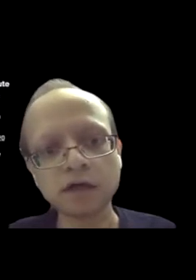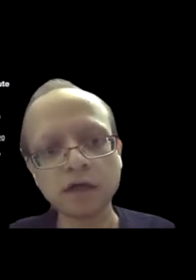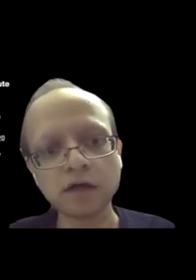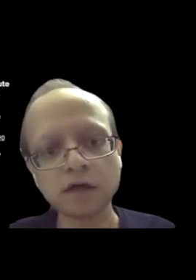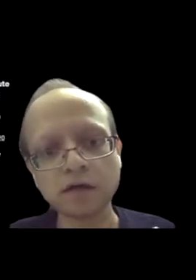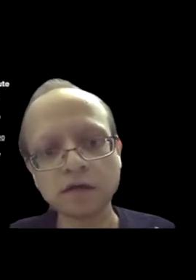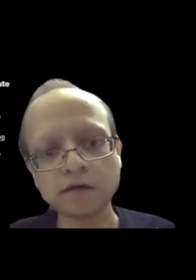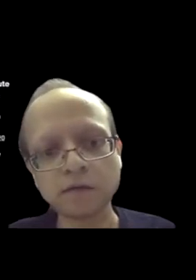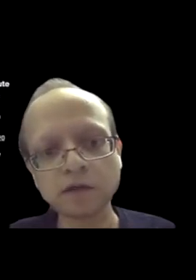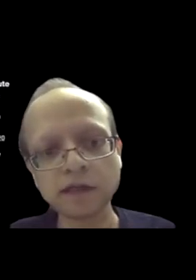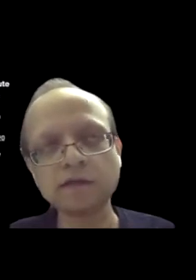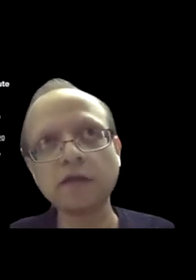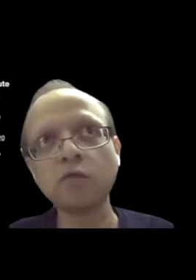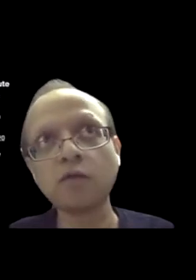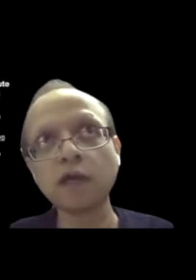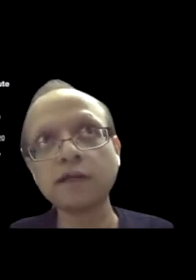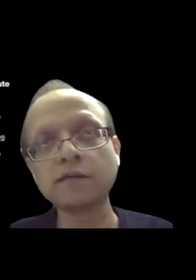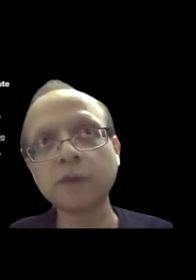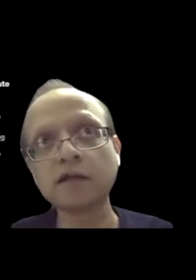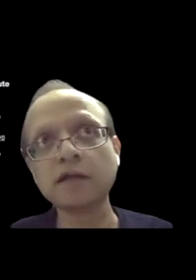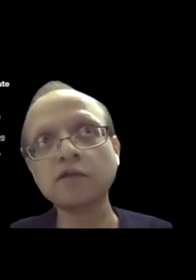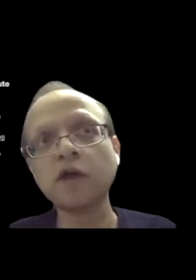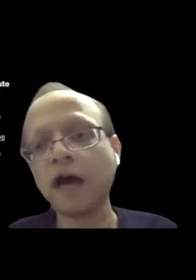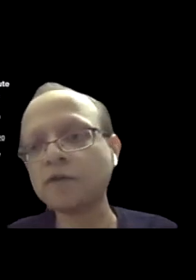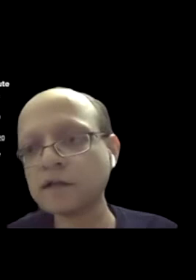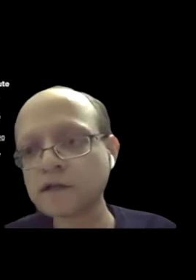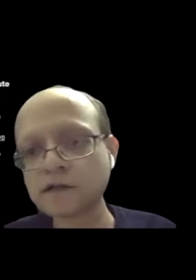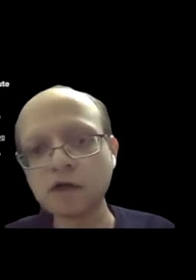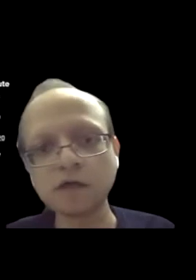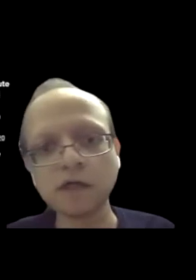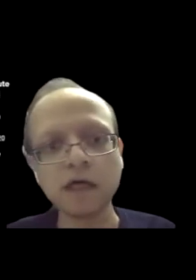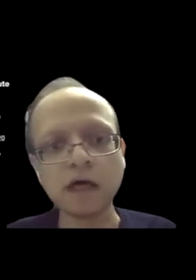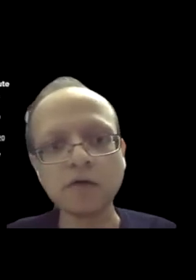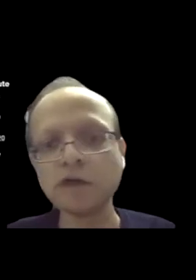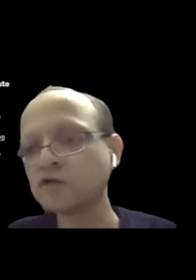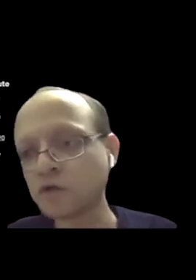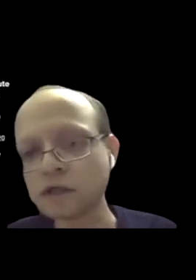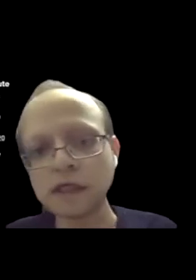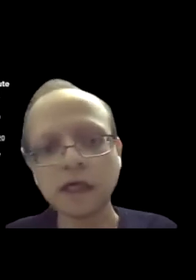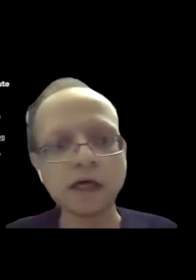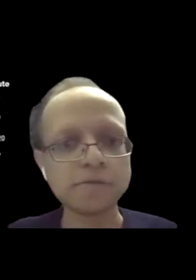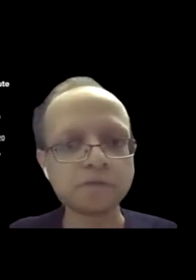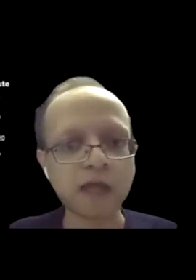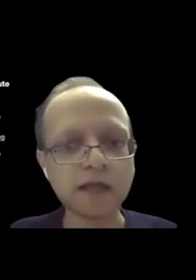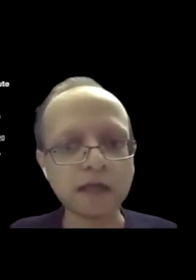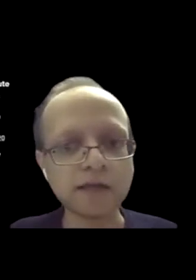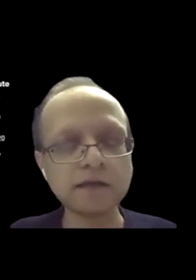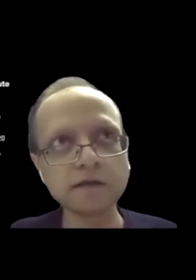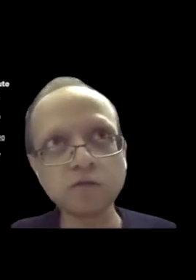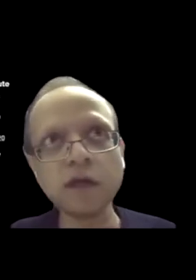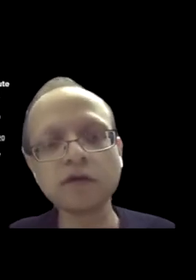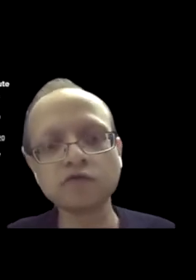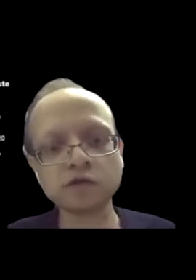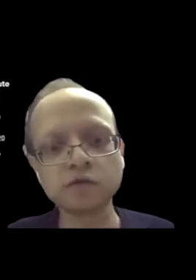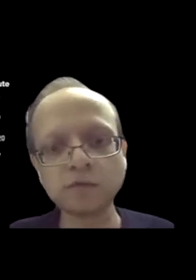about some of the things that one might expect you have datasets around, but you don't. And this